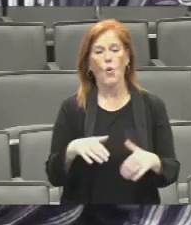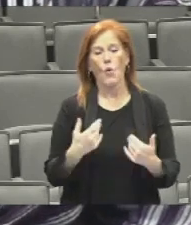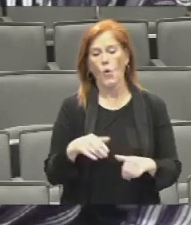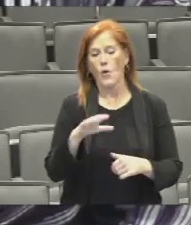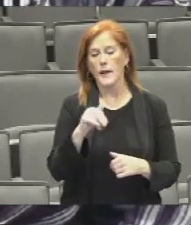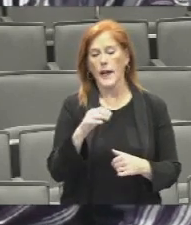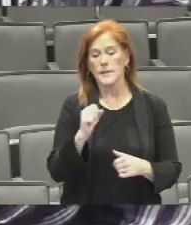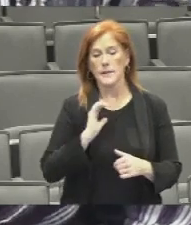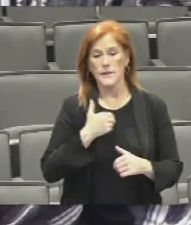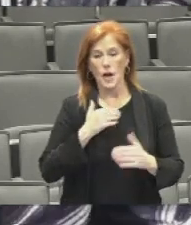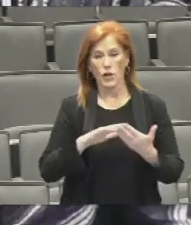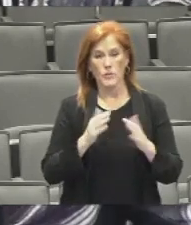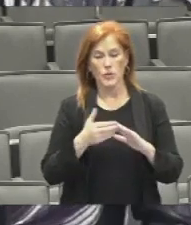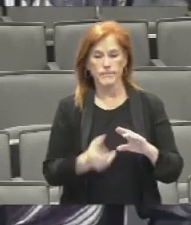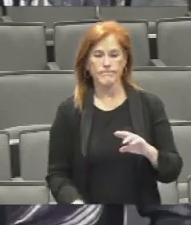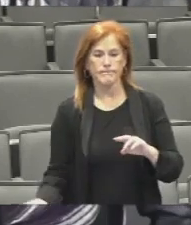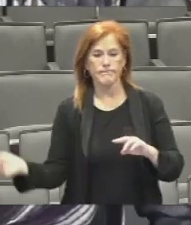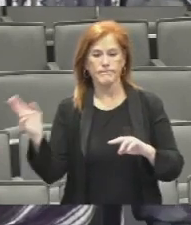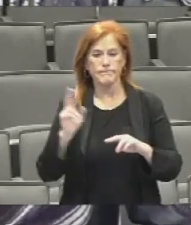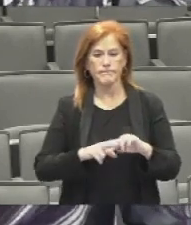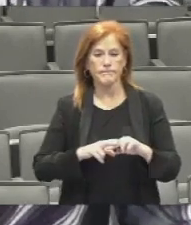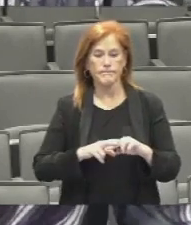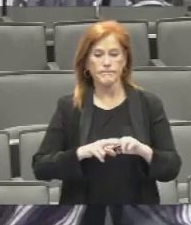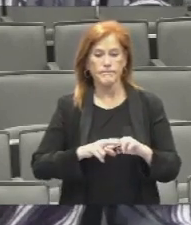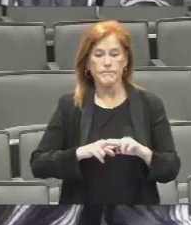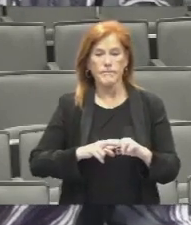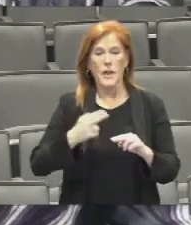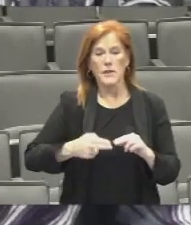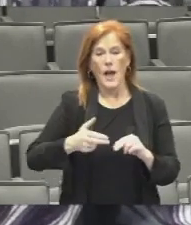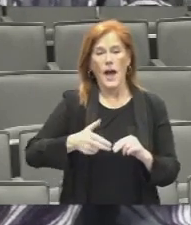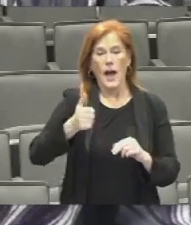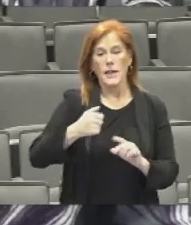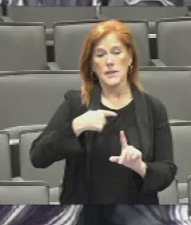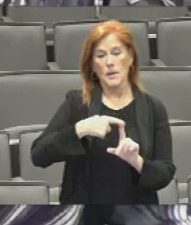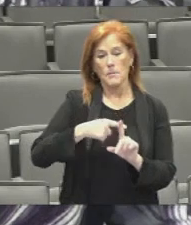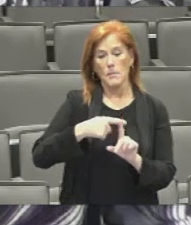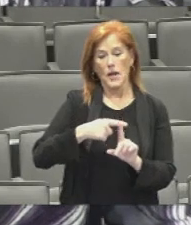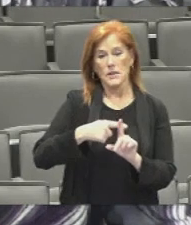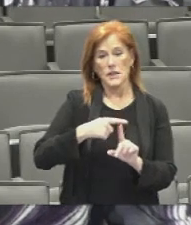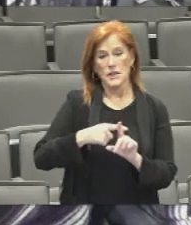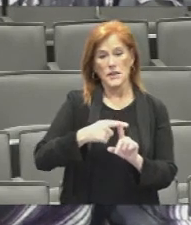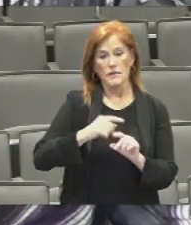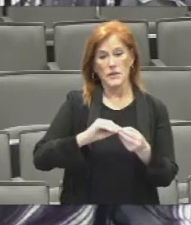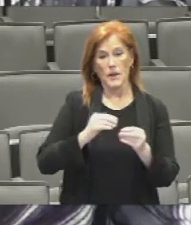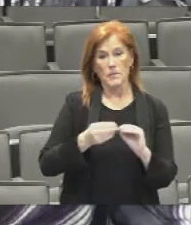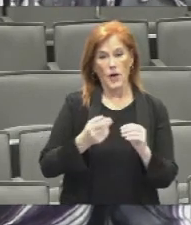our community. And the highest positivity rate actually has been last week.